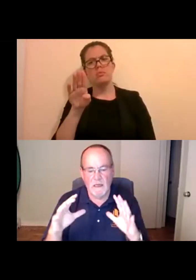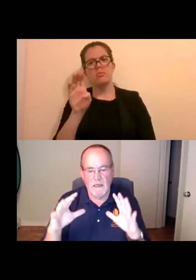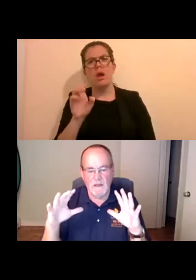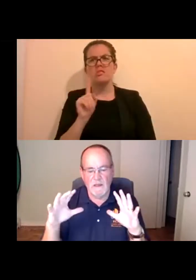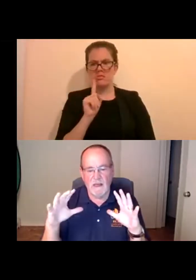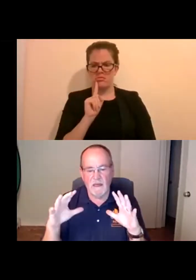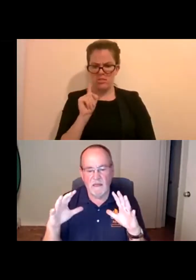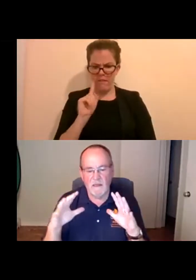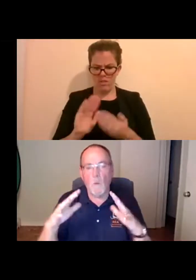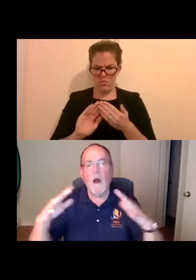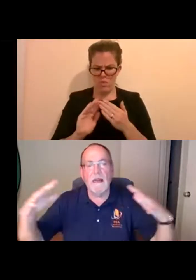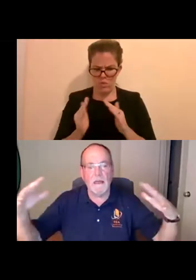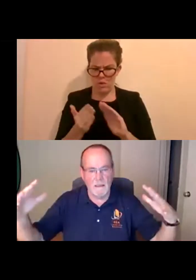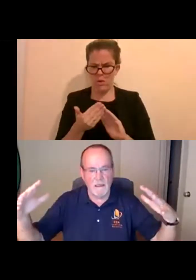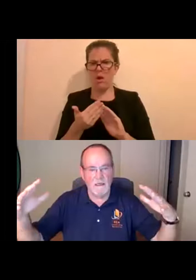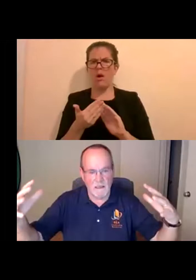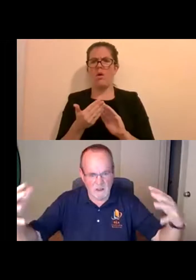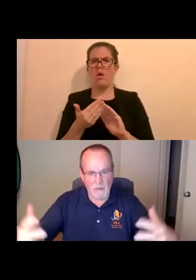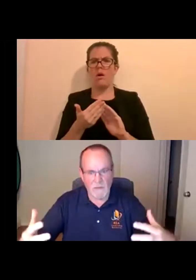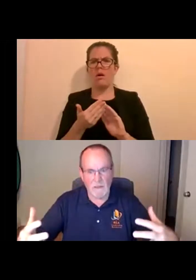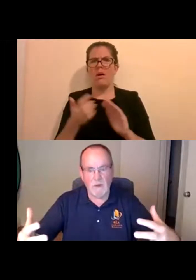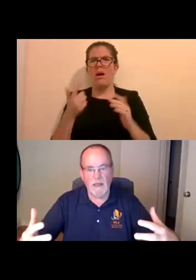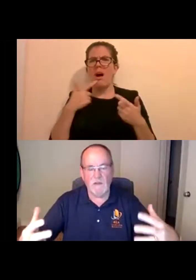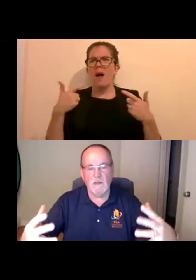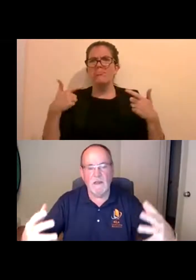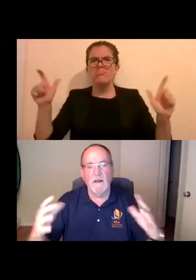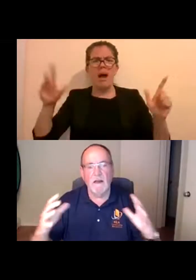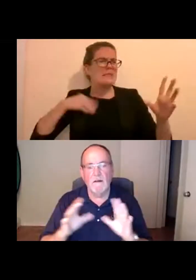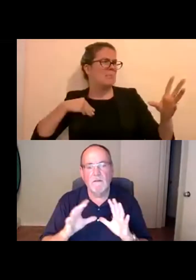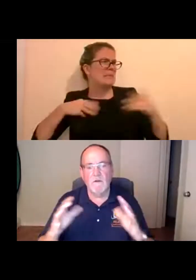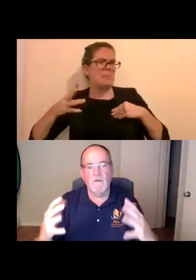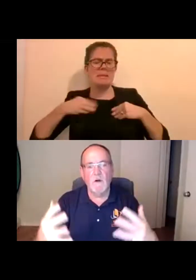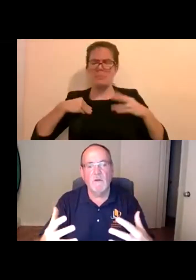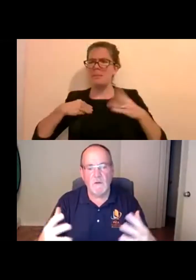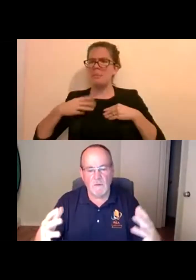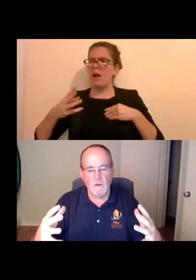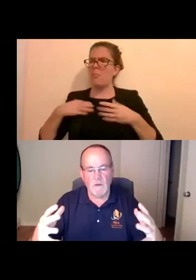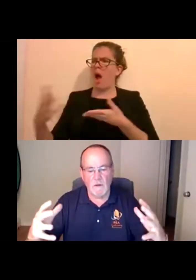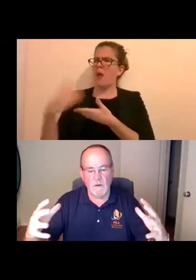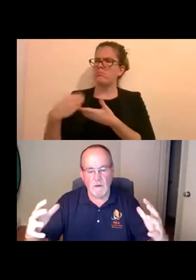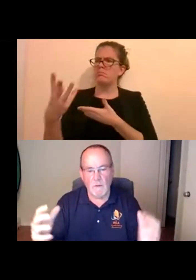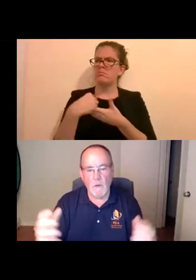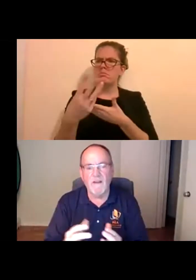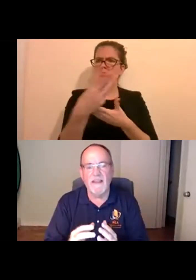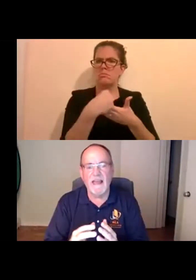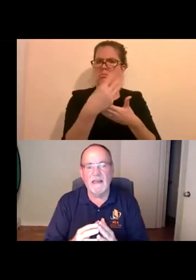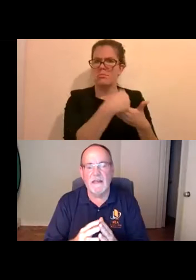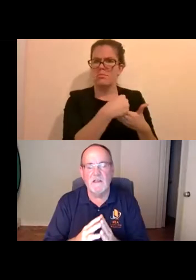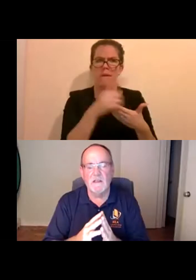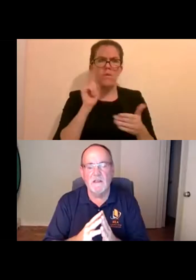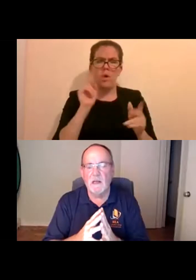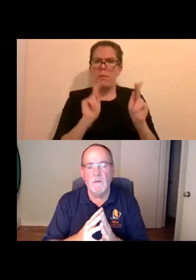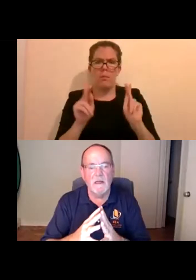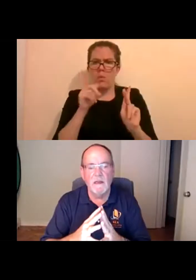community is a wide, accepting place for folks who are a part of that. And